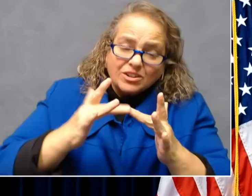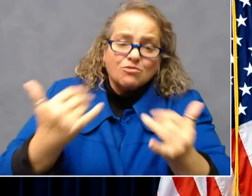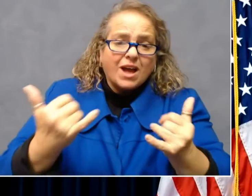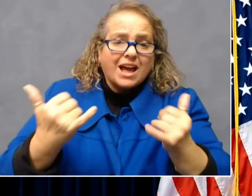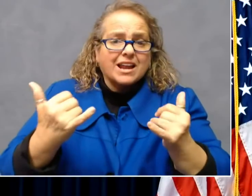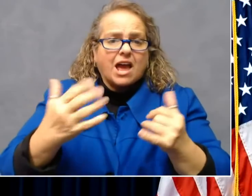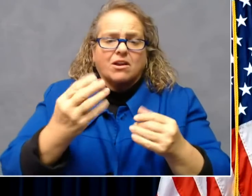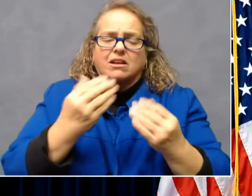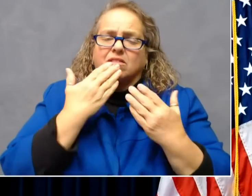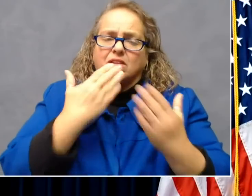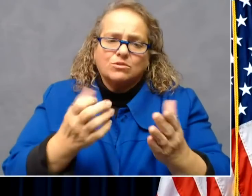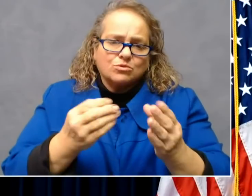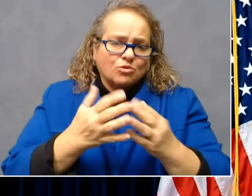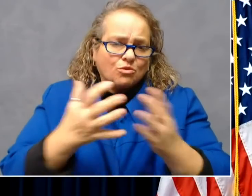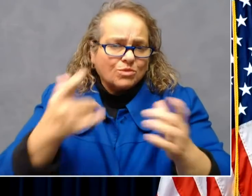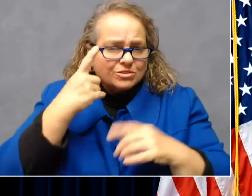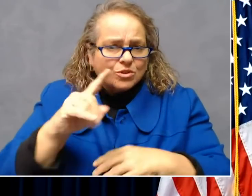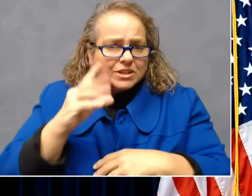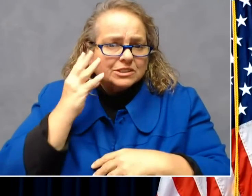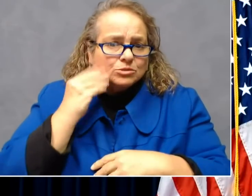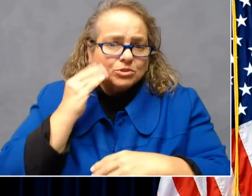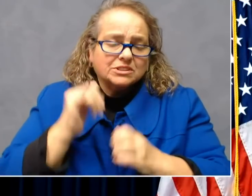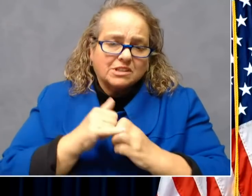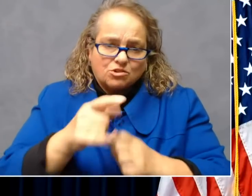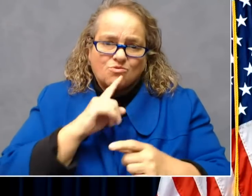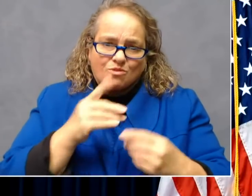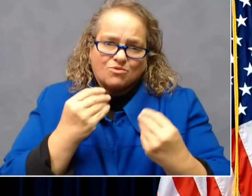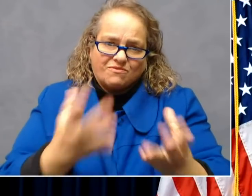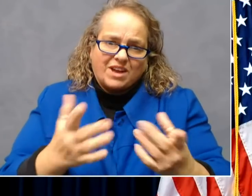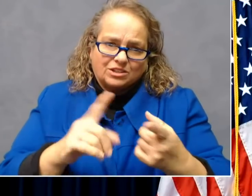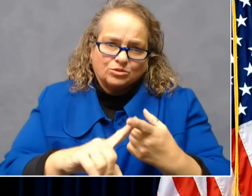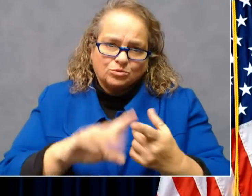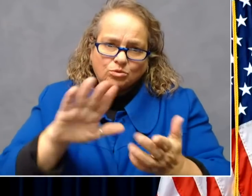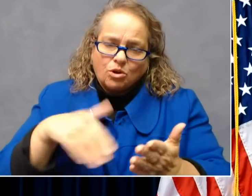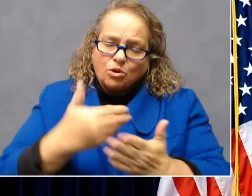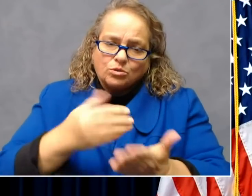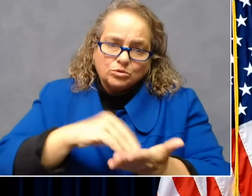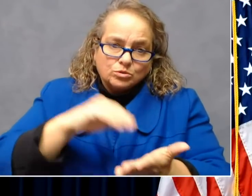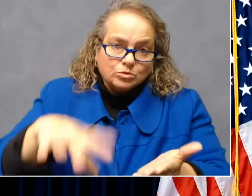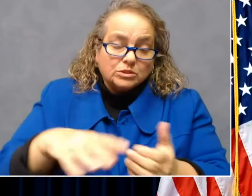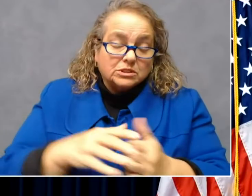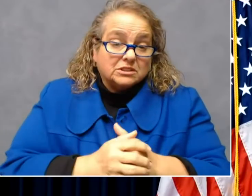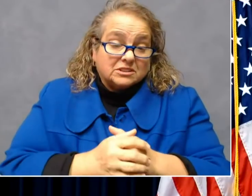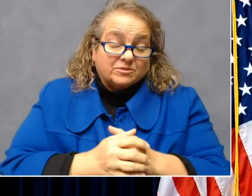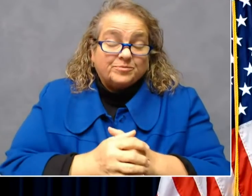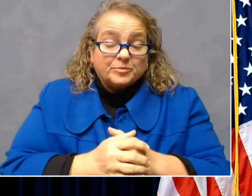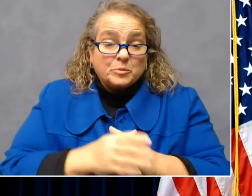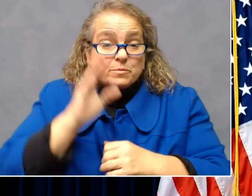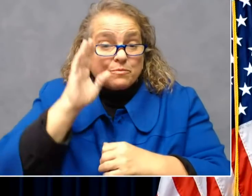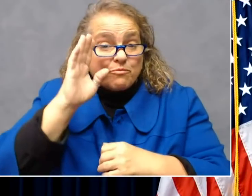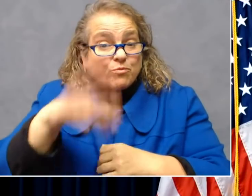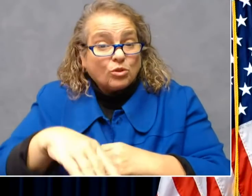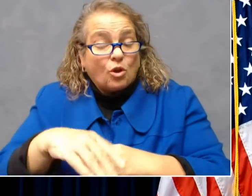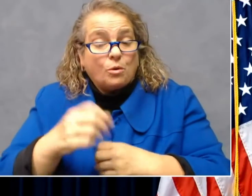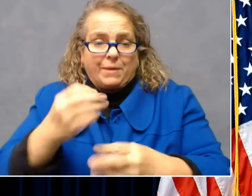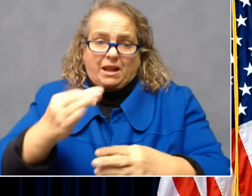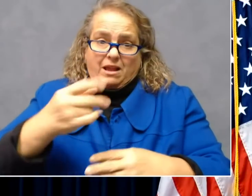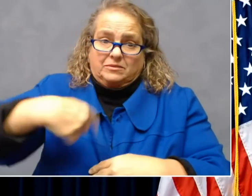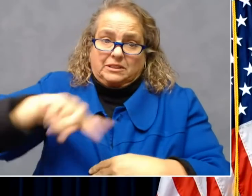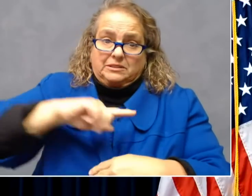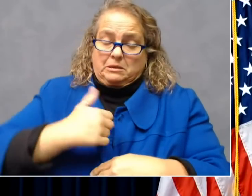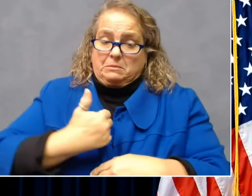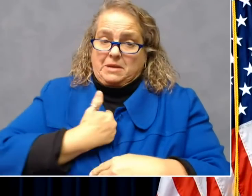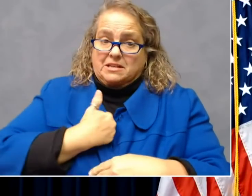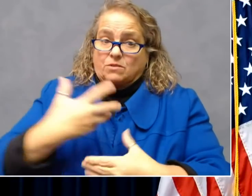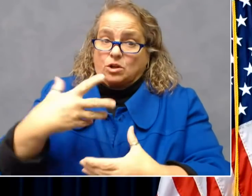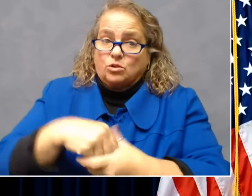experience that you are providing. And while I know there are many of us, myself included, that would prefer that our kids